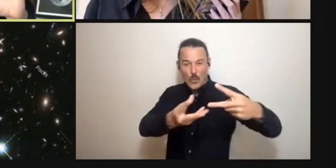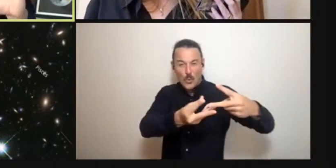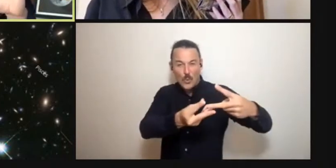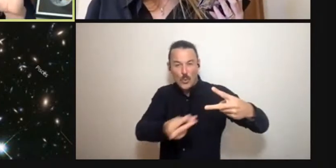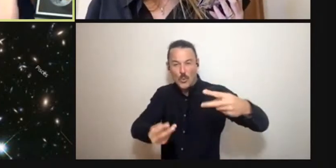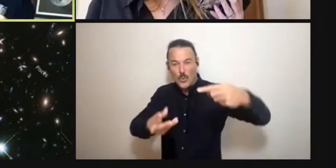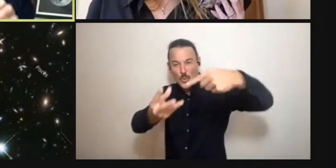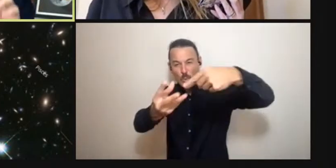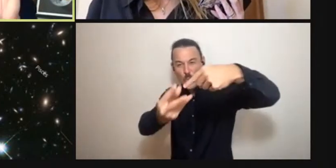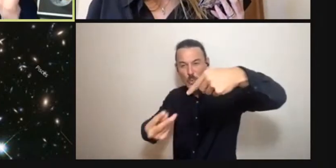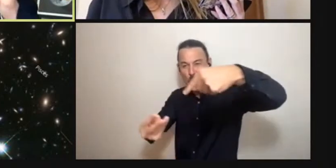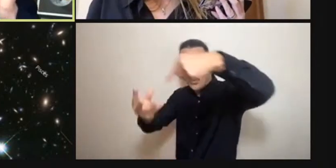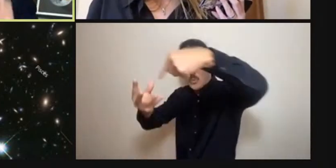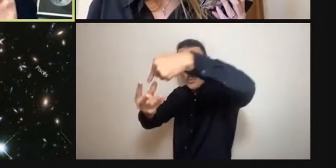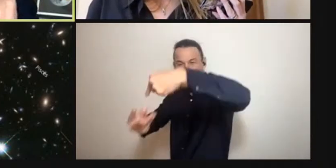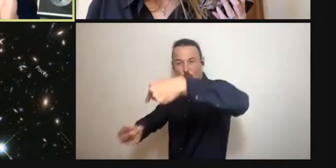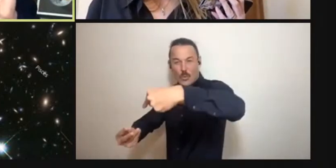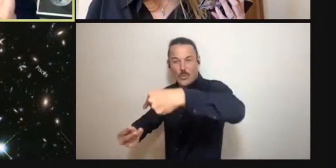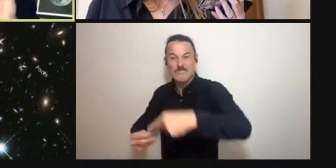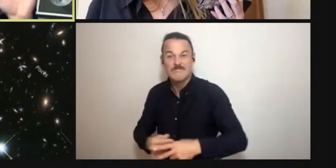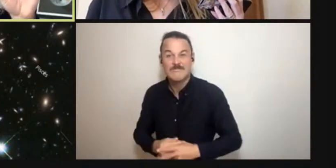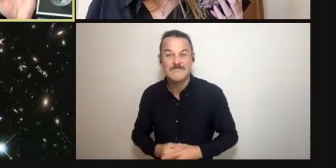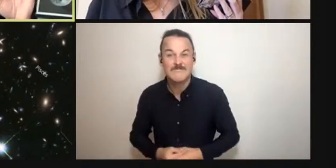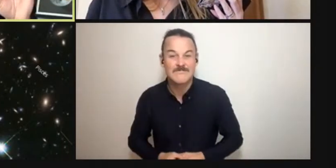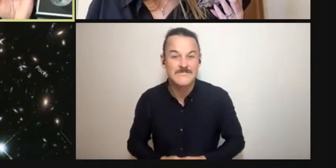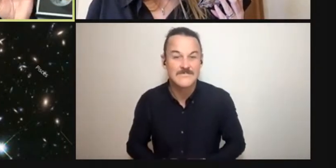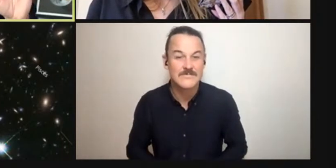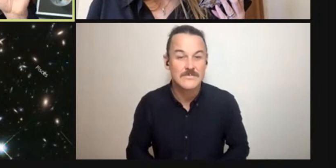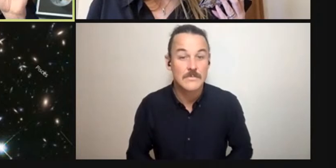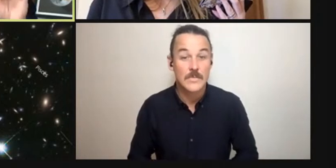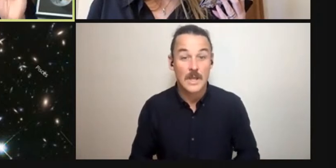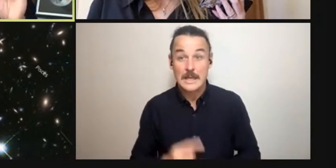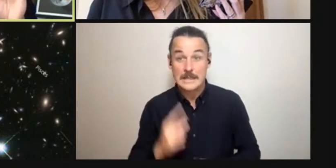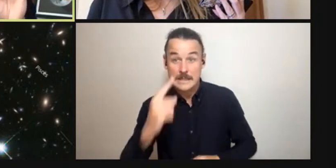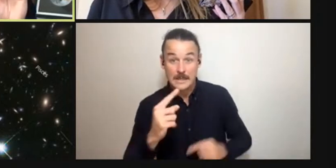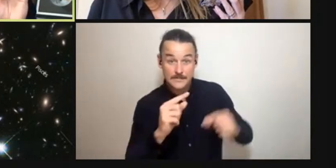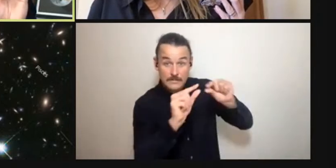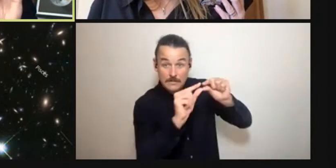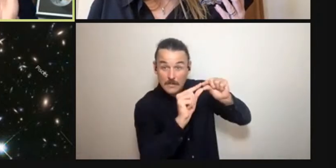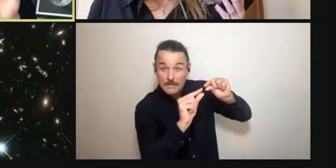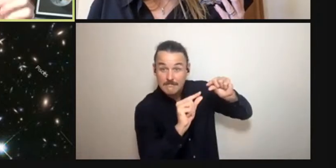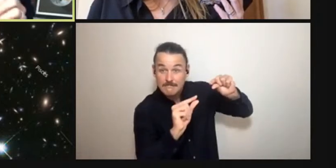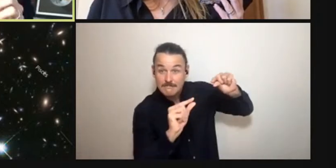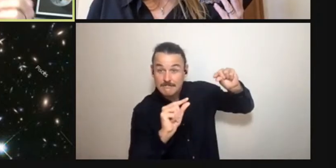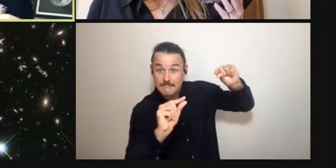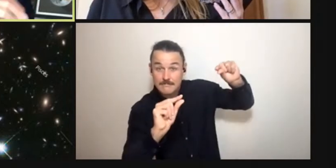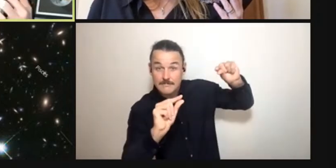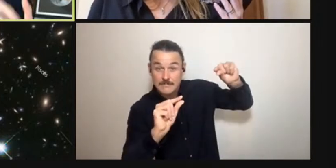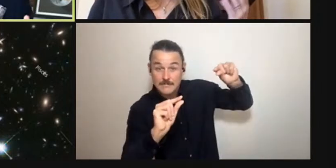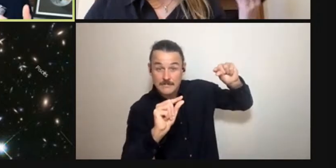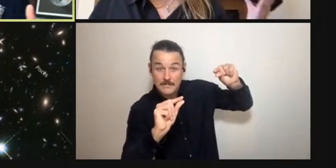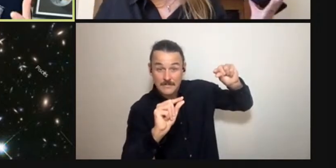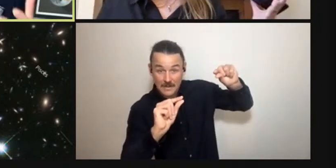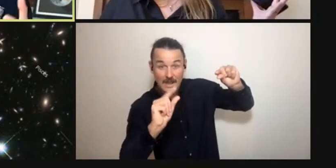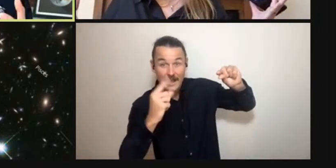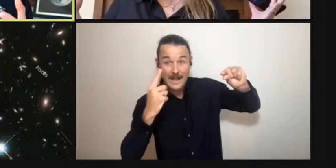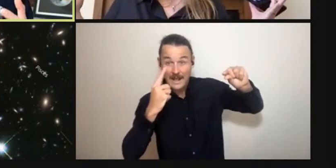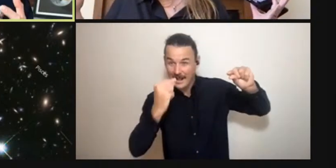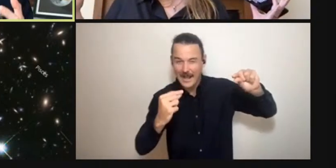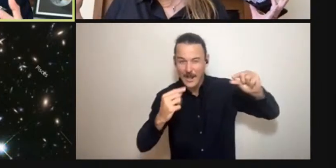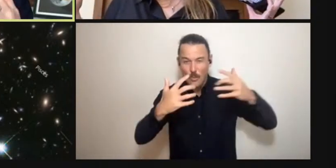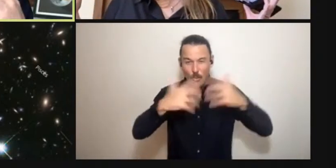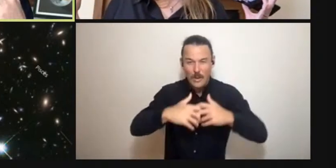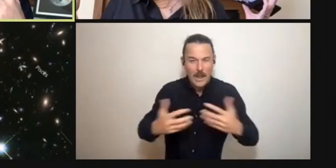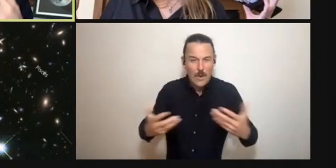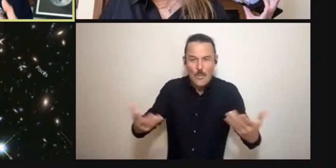illusions. Now, using those arcs, you can figure out just where the gravity, and that is to say the mass of that galaxy